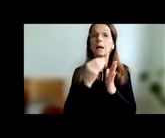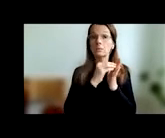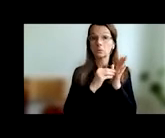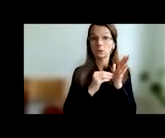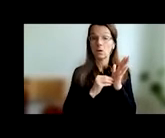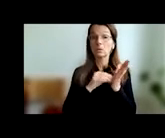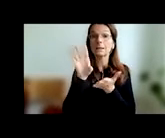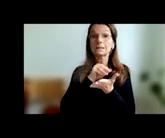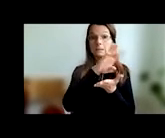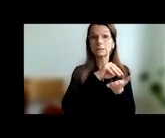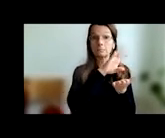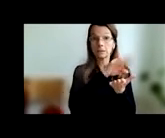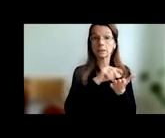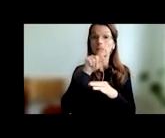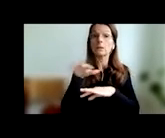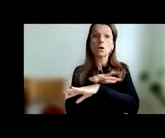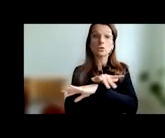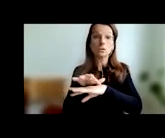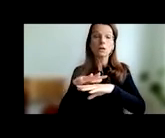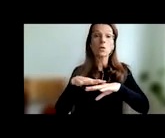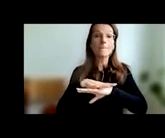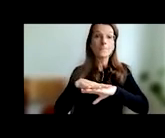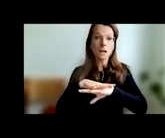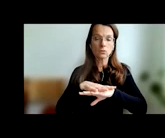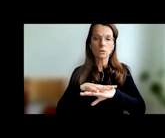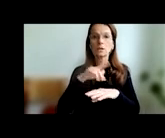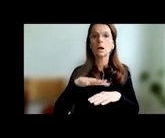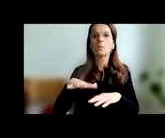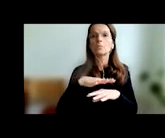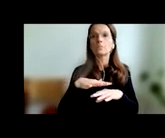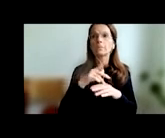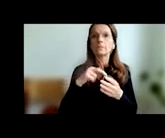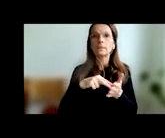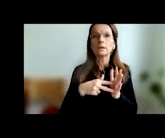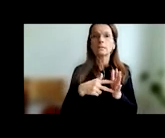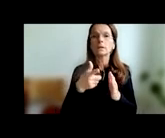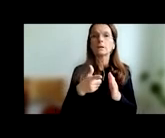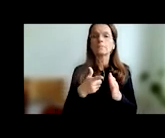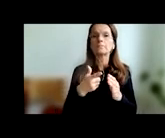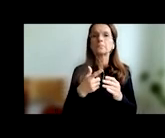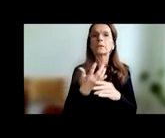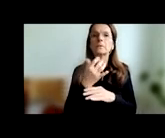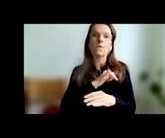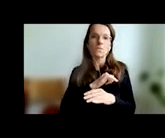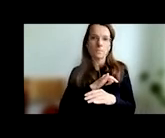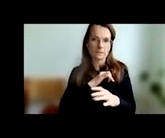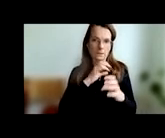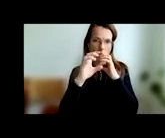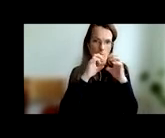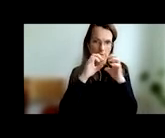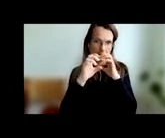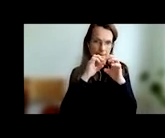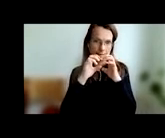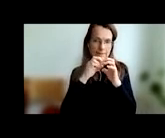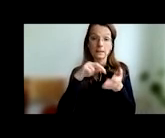for database and computer network analysts and experts in the field of technology,